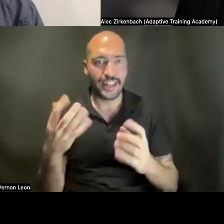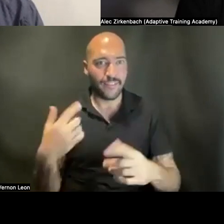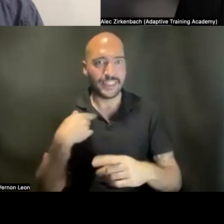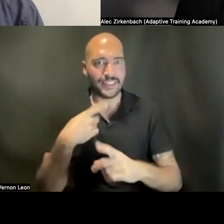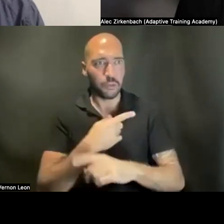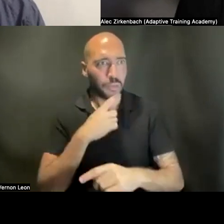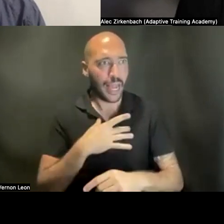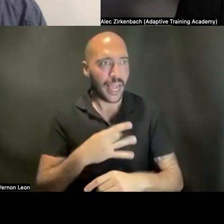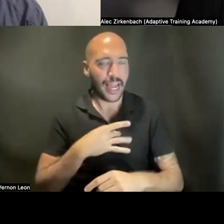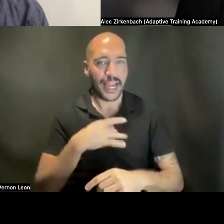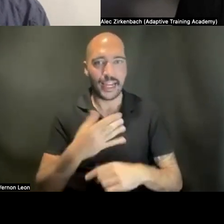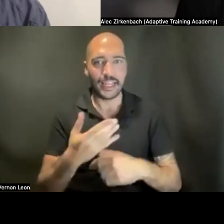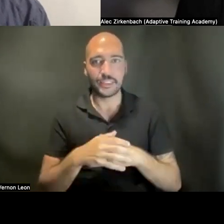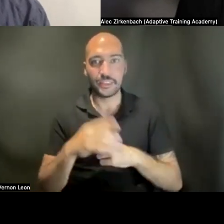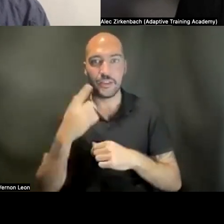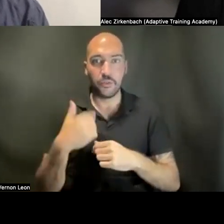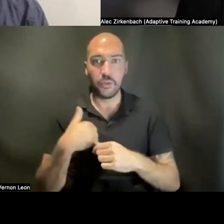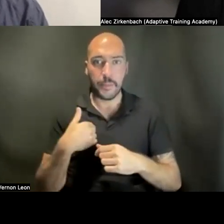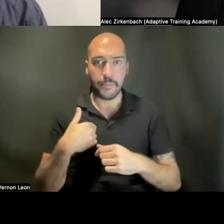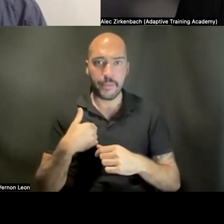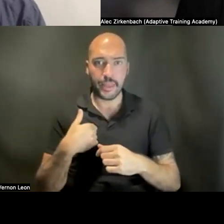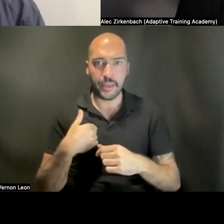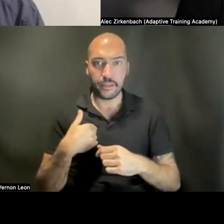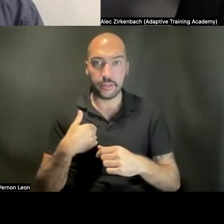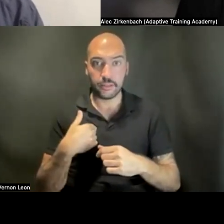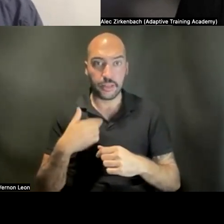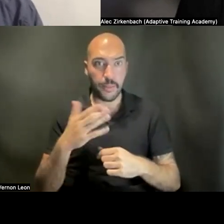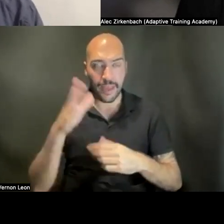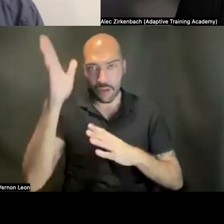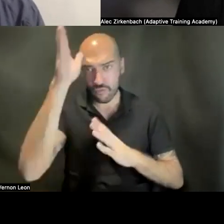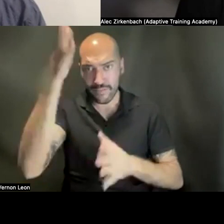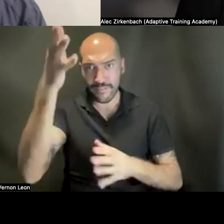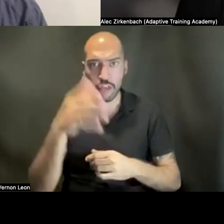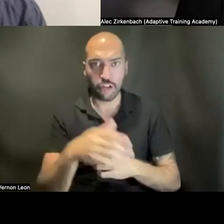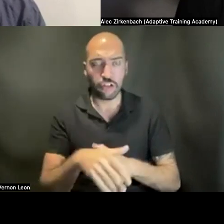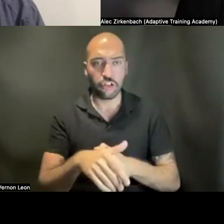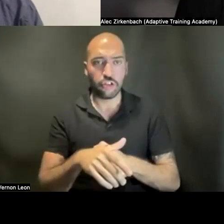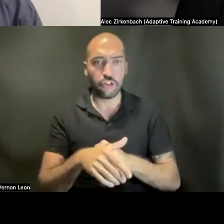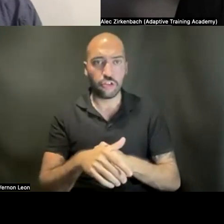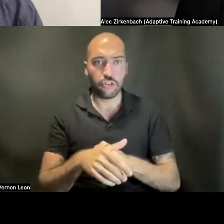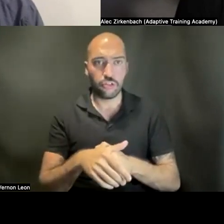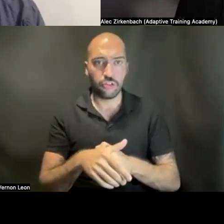it. For me, my grandfather actually was